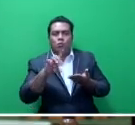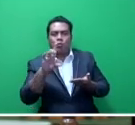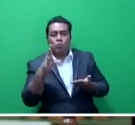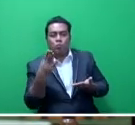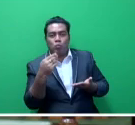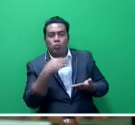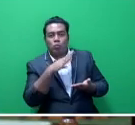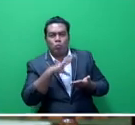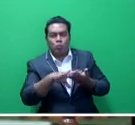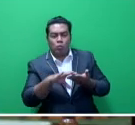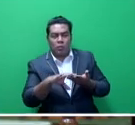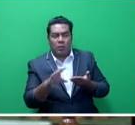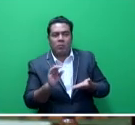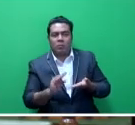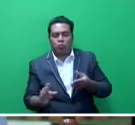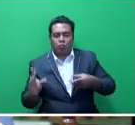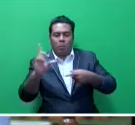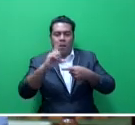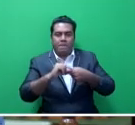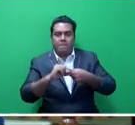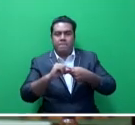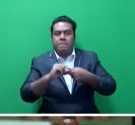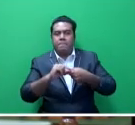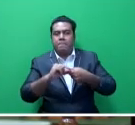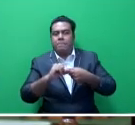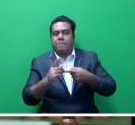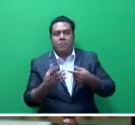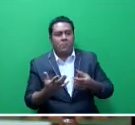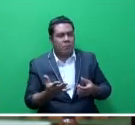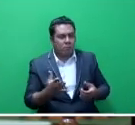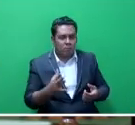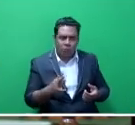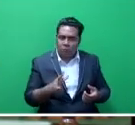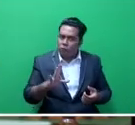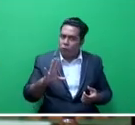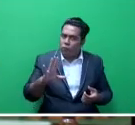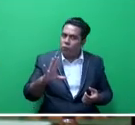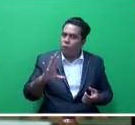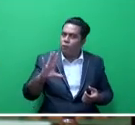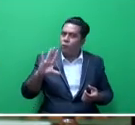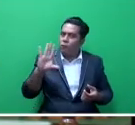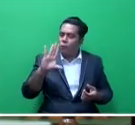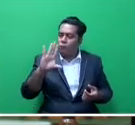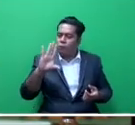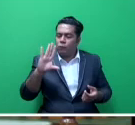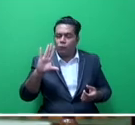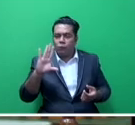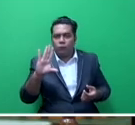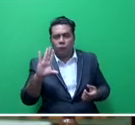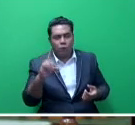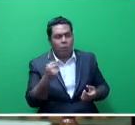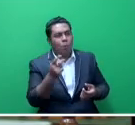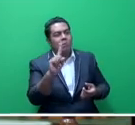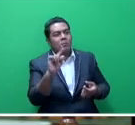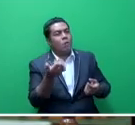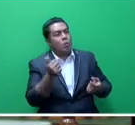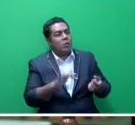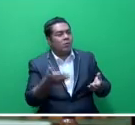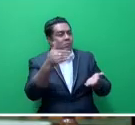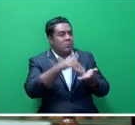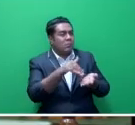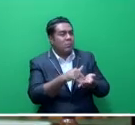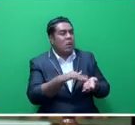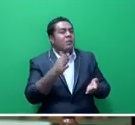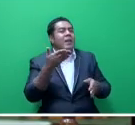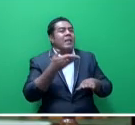is being provided already by the employers. Mr. Speaker, sir, in line with the needs of a modernizing economy, we are also introducing a new